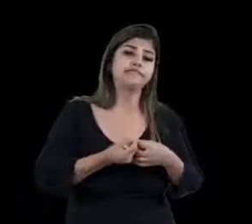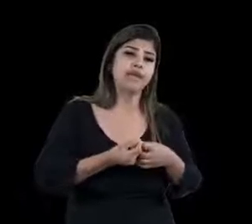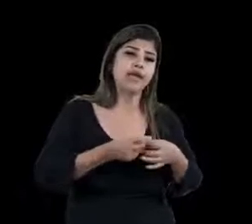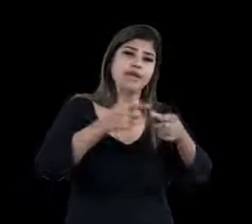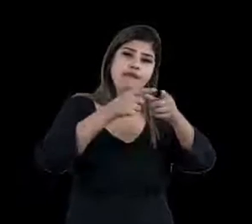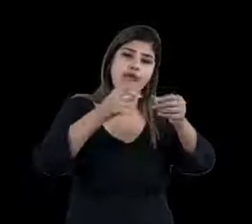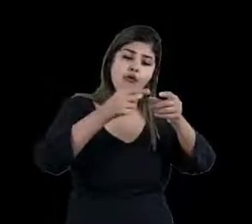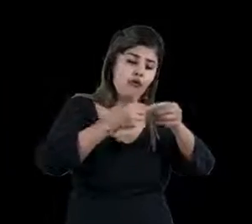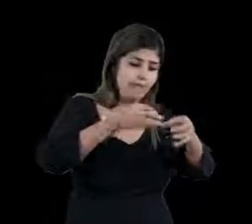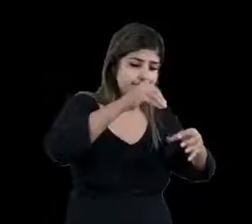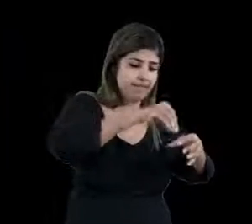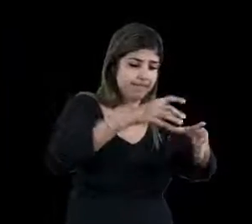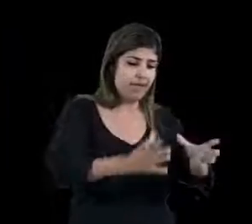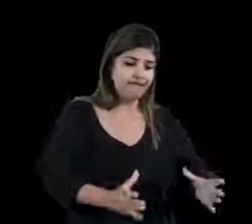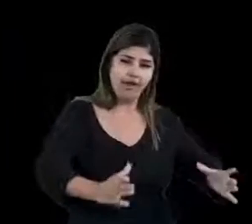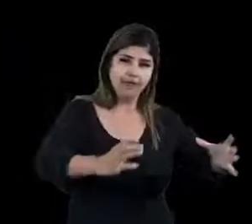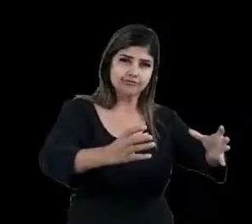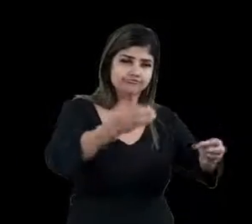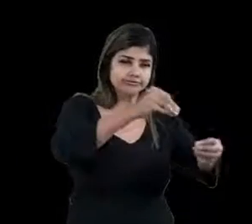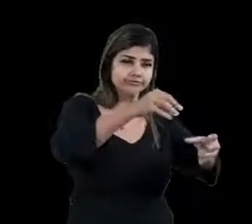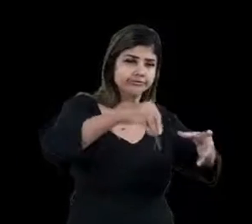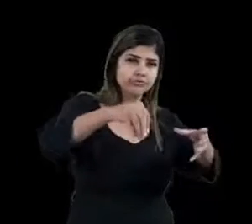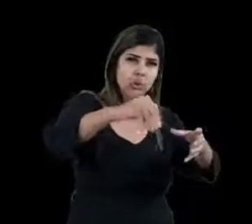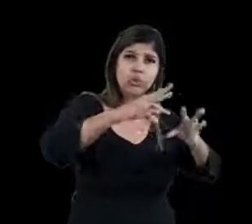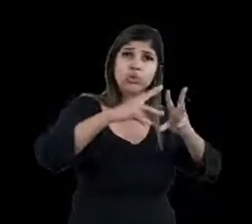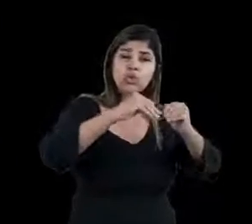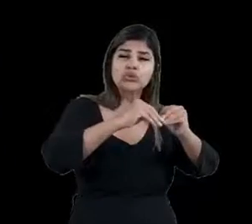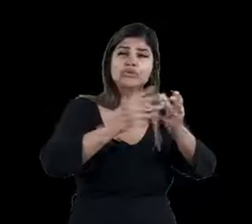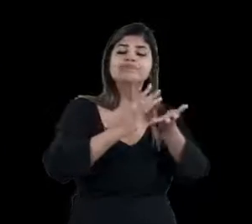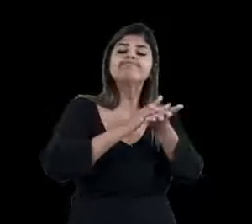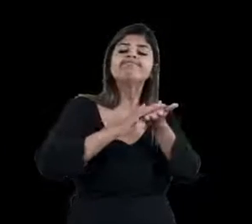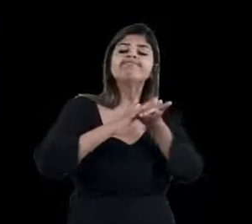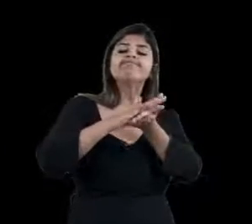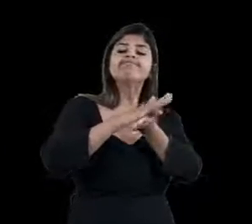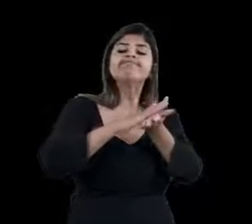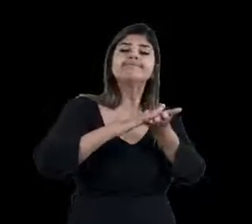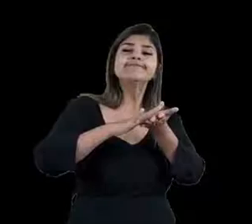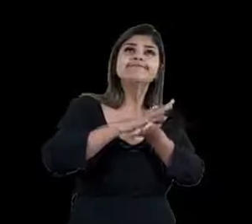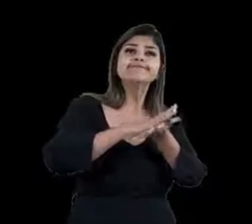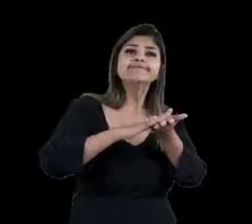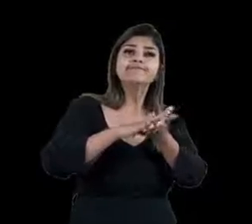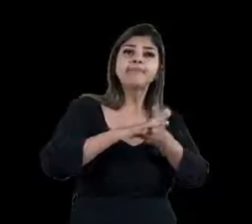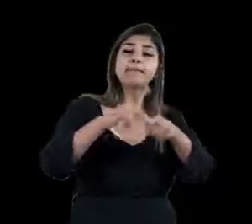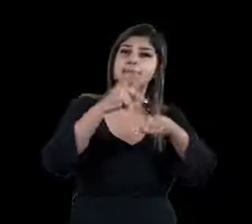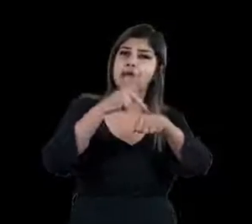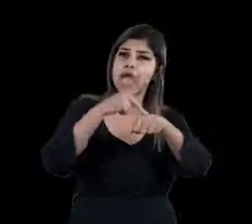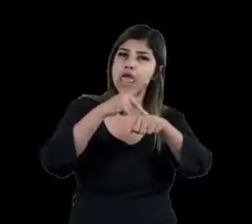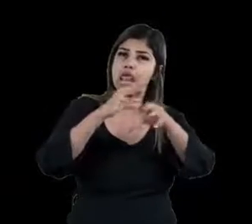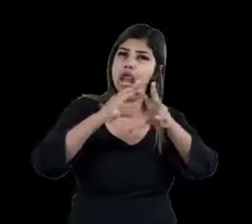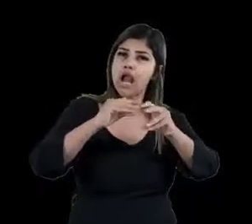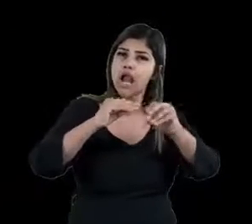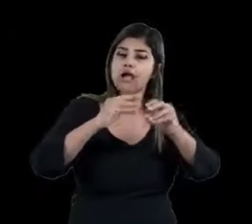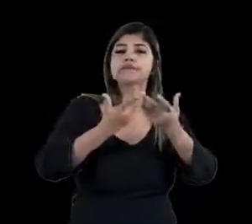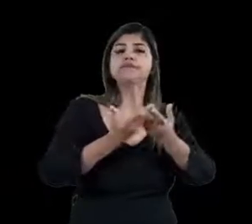the steps. The students put the leaves in the pot. It's all sensory work with leaves, then with